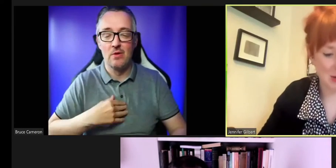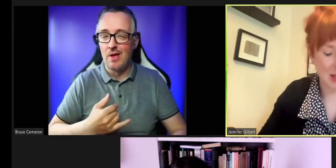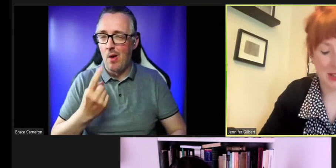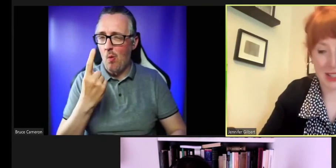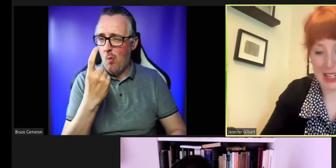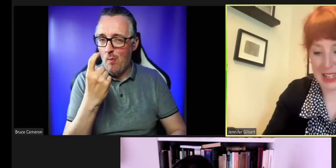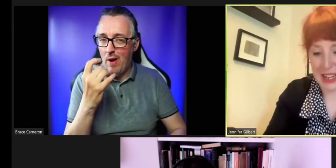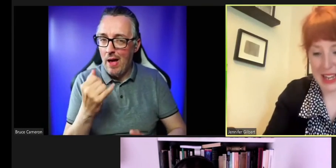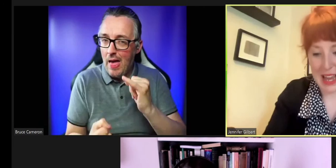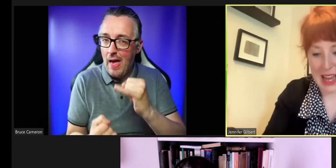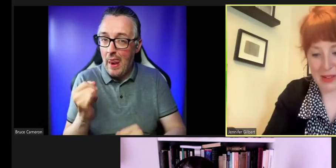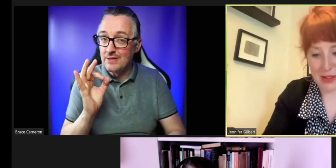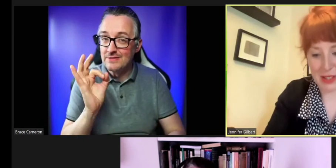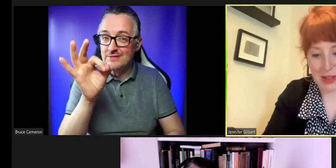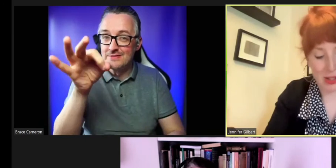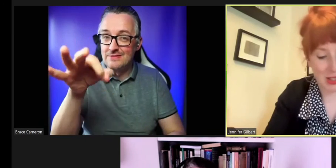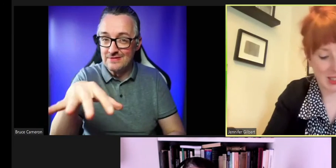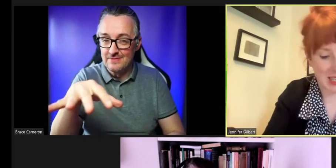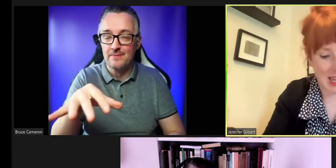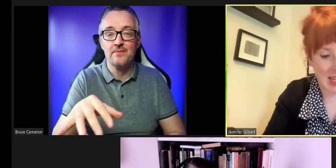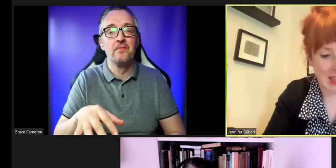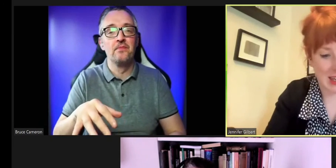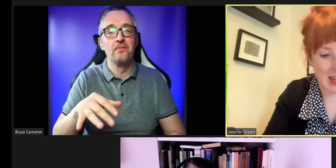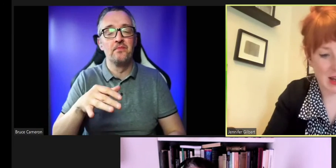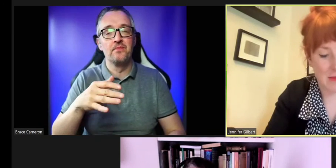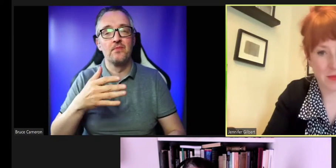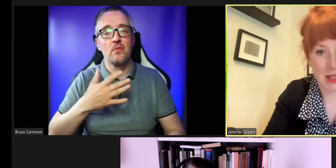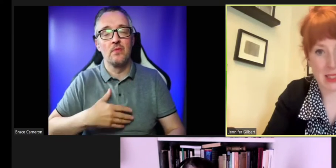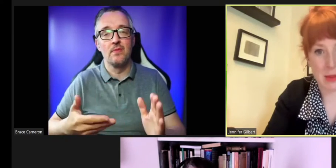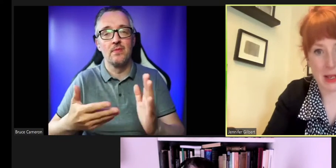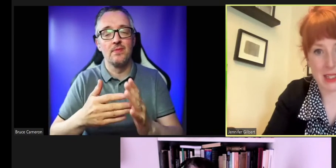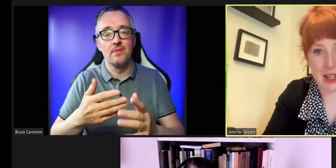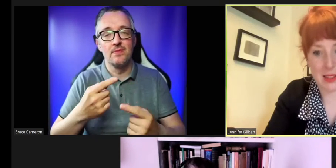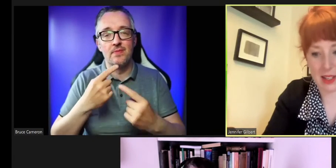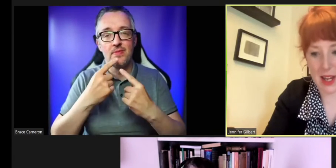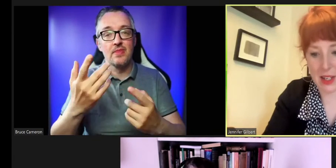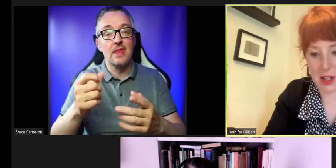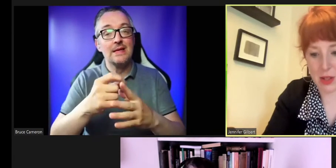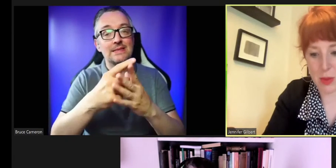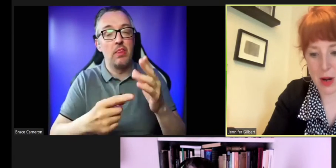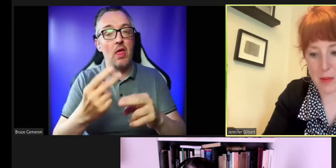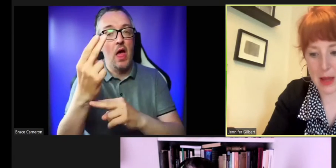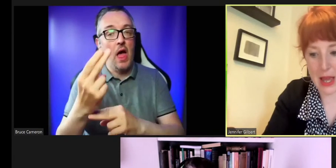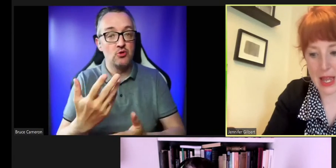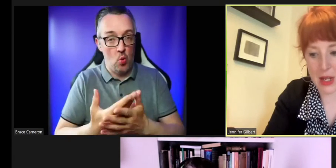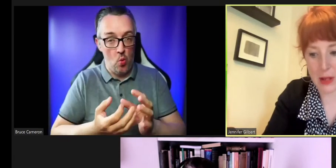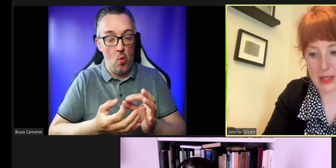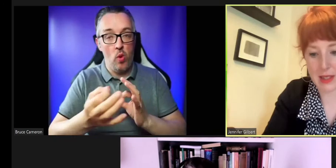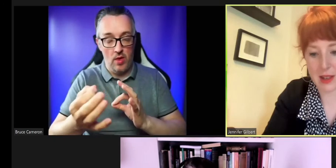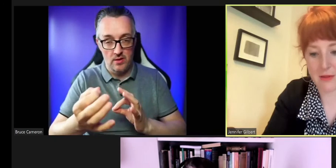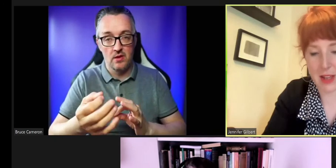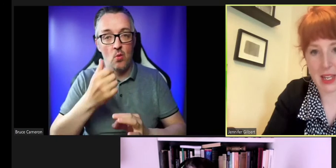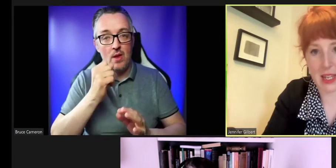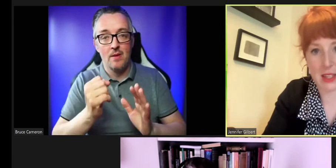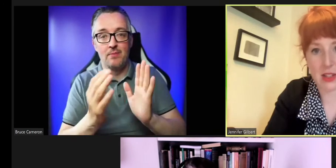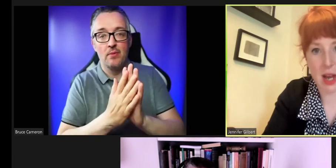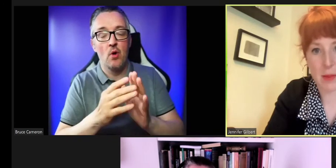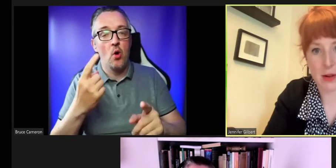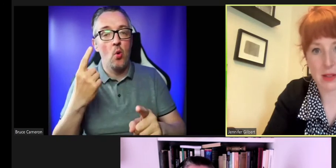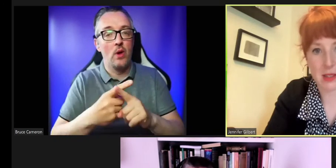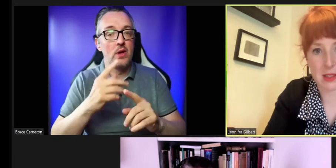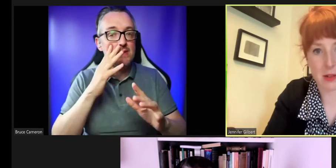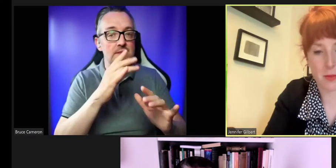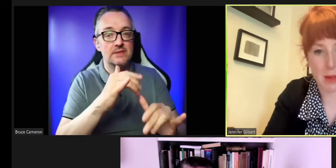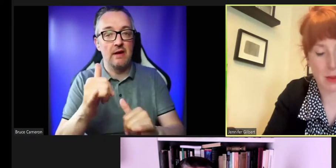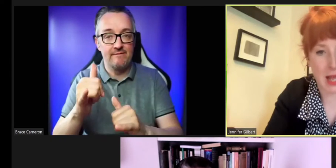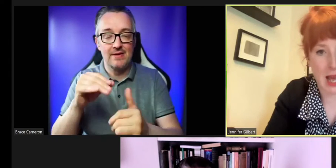last question in. And also just to say that Disability Arts Online are going to pop a quick survey in the chat